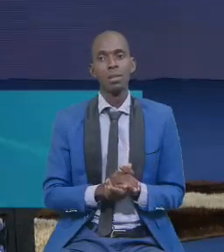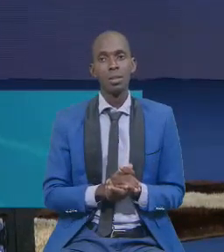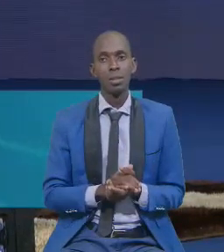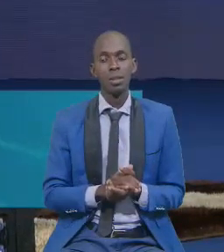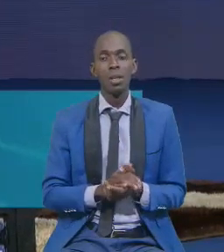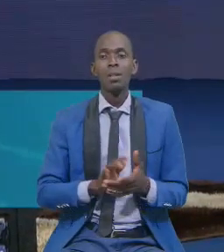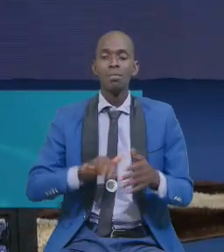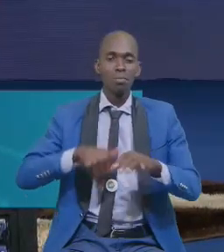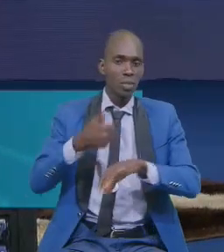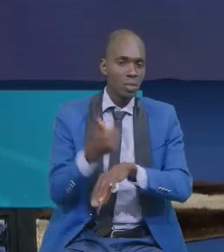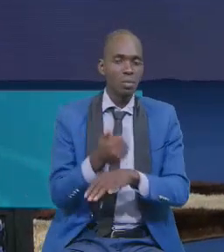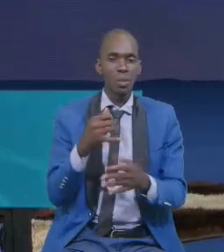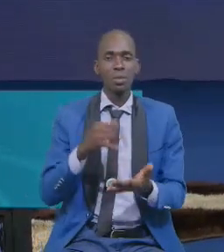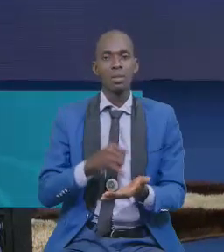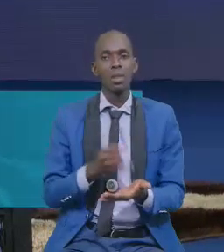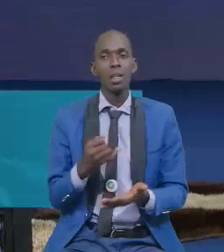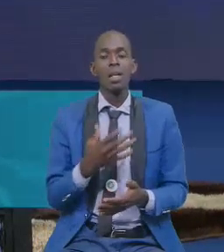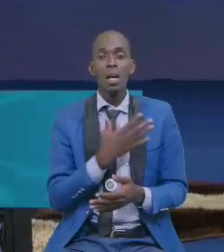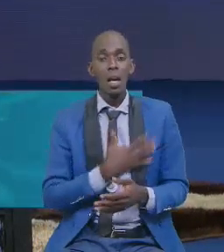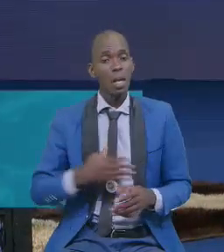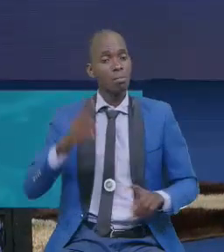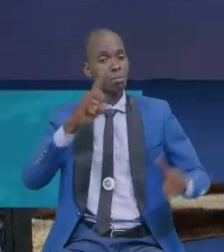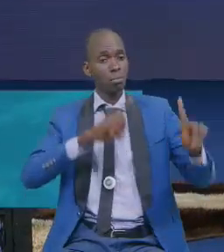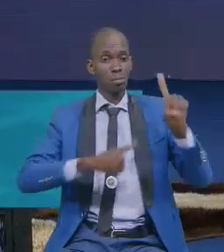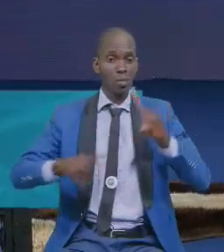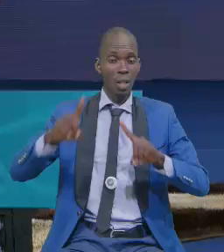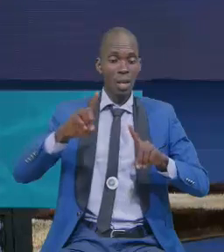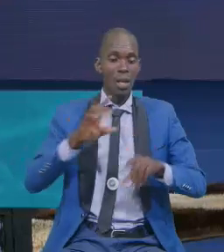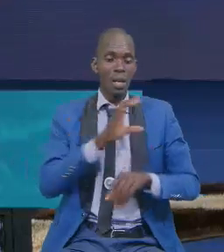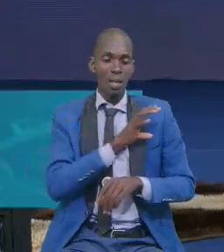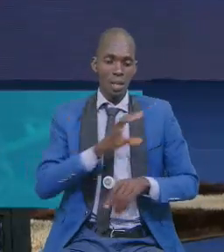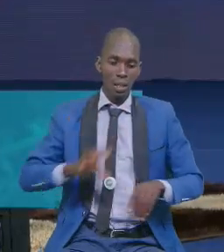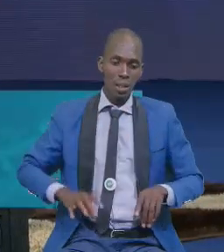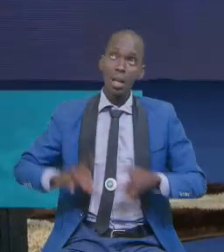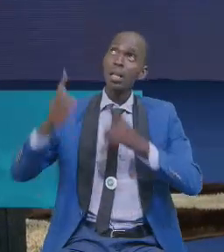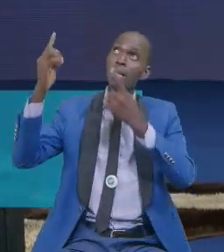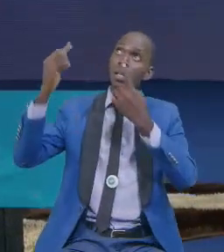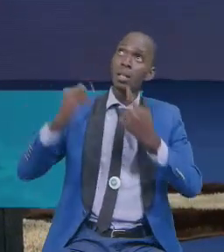Affirm it. And say, Christ came for me.